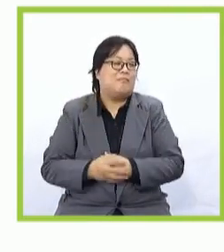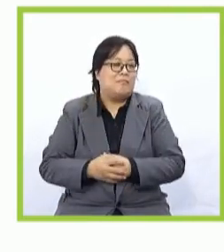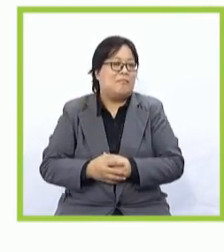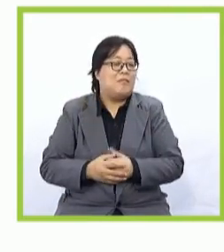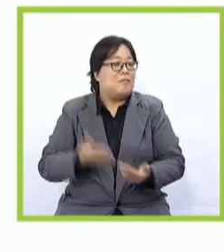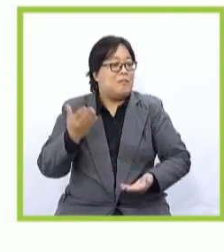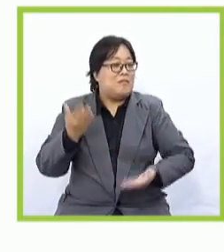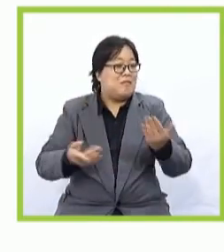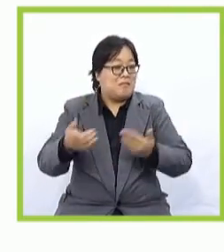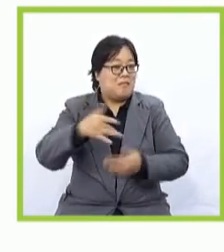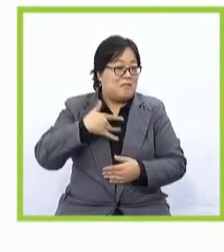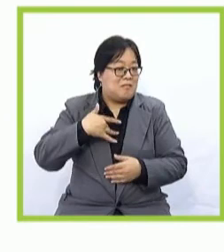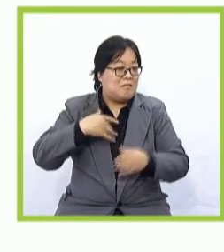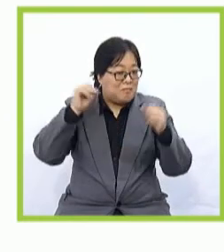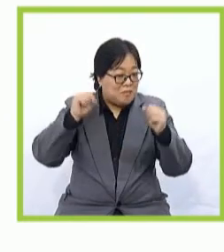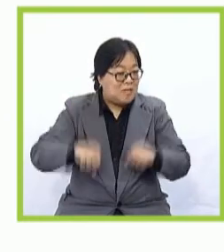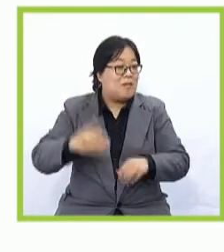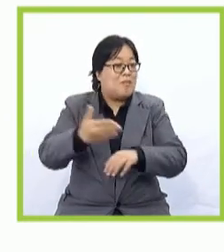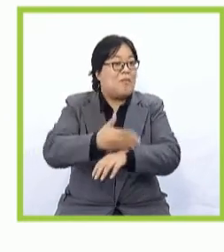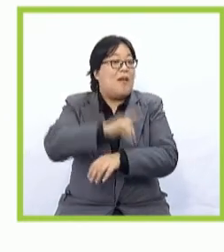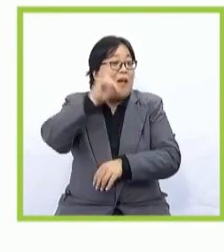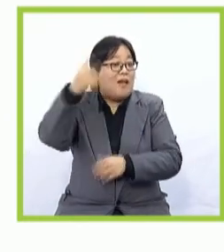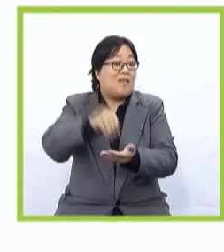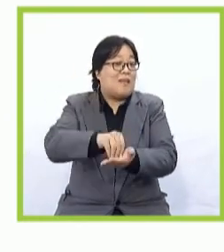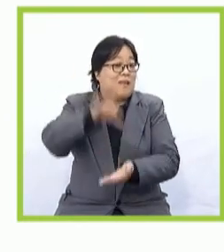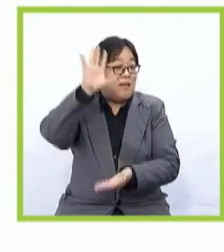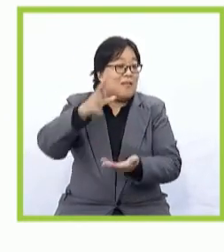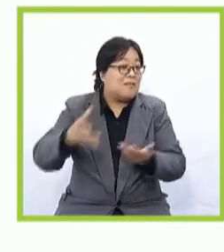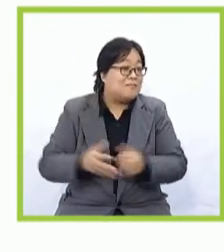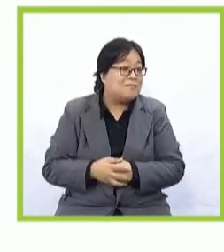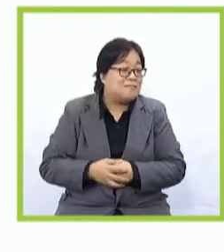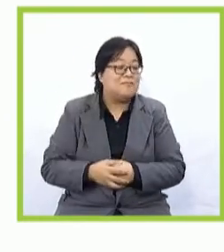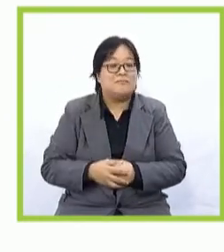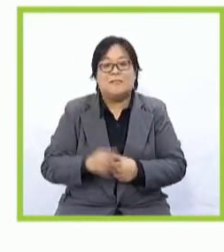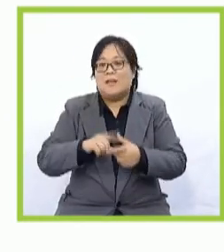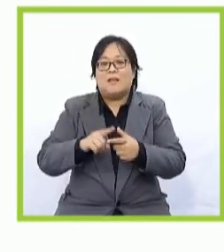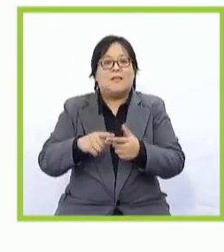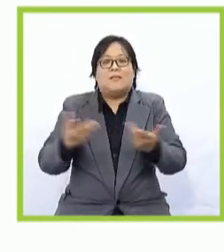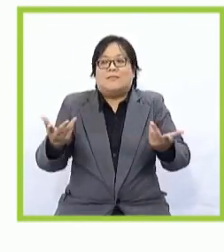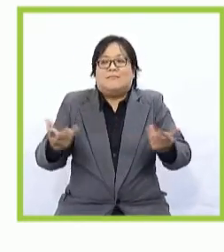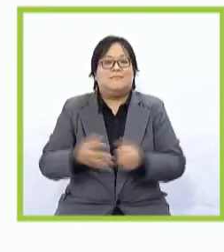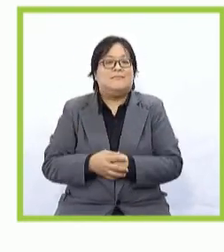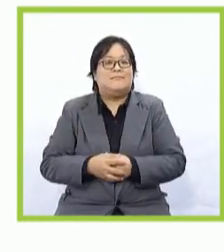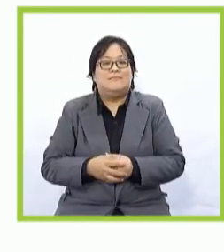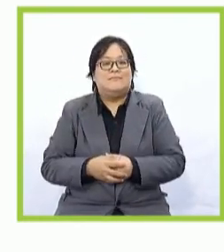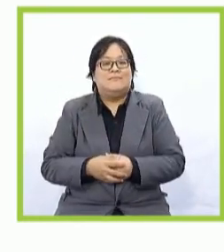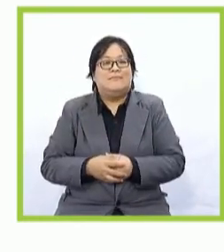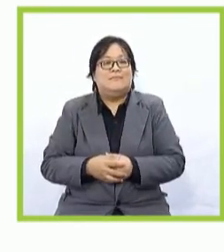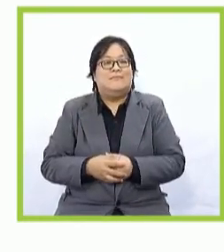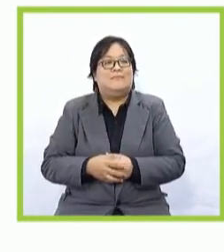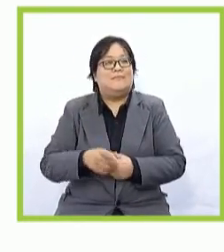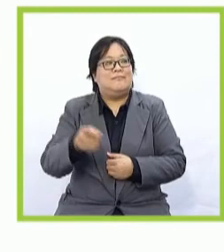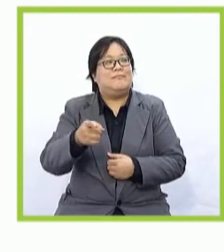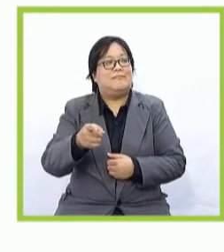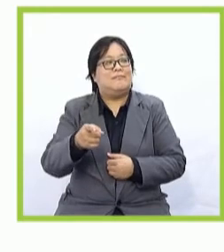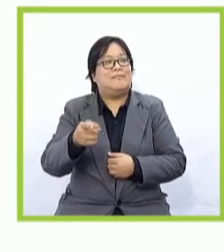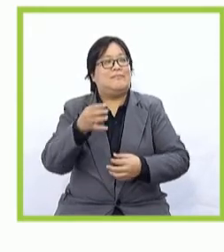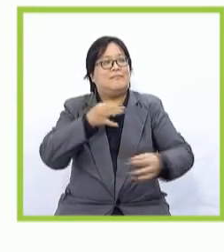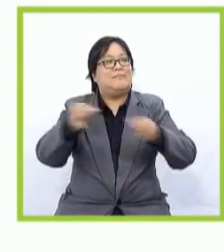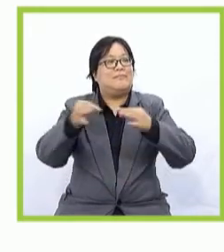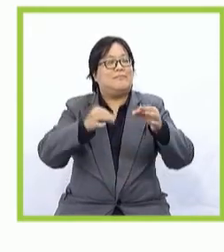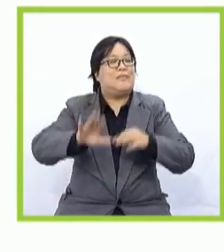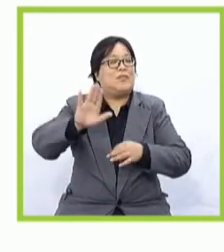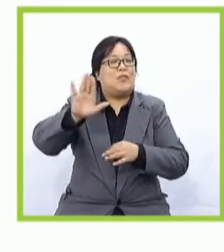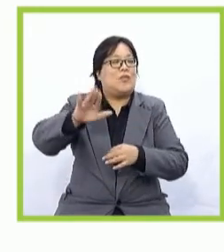insinuating that you can only improve when we are rich. And I think you have kind of, we touch on this during